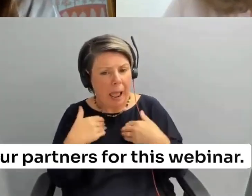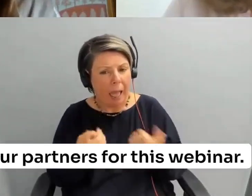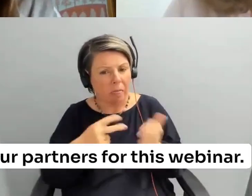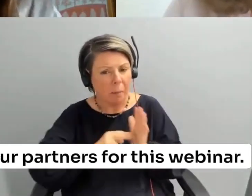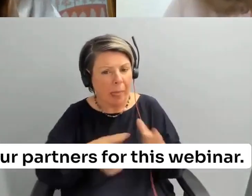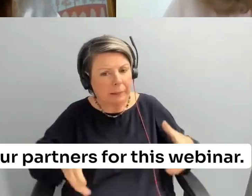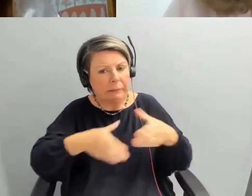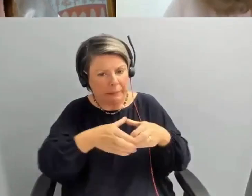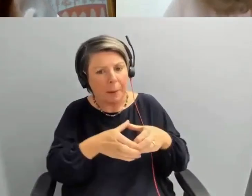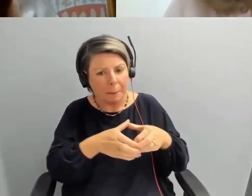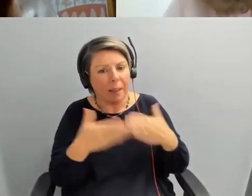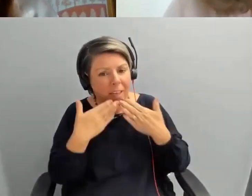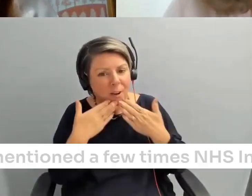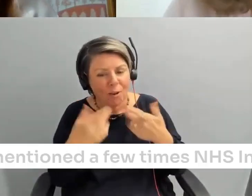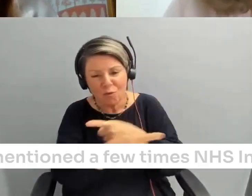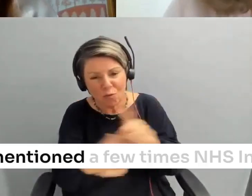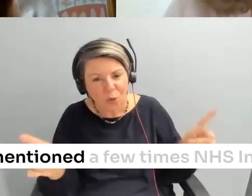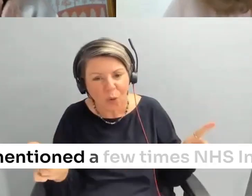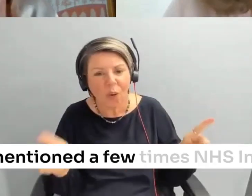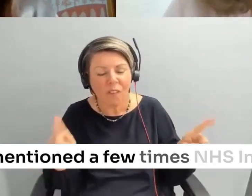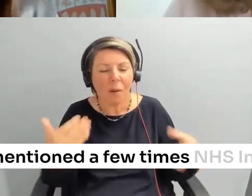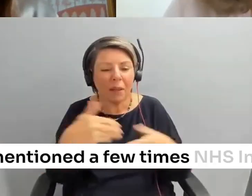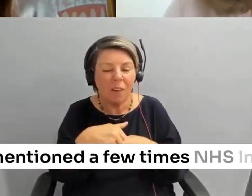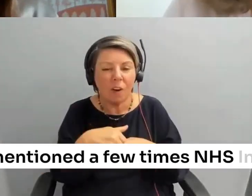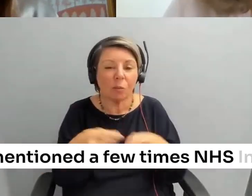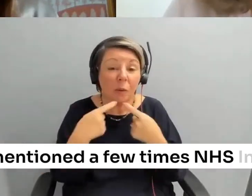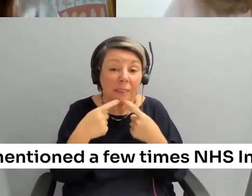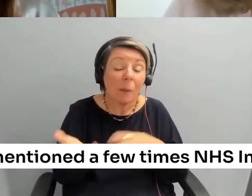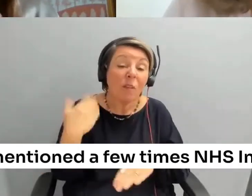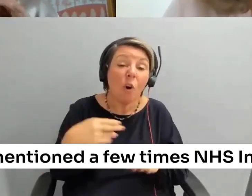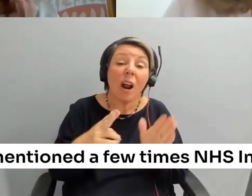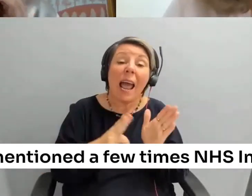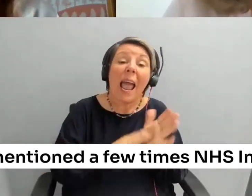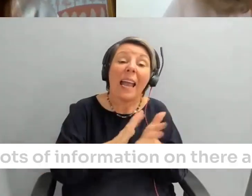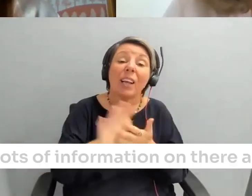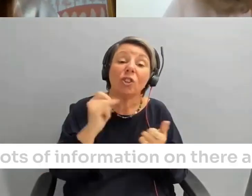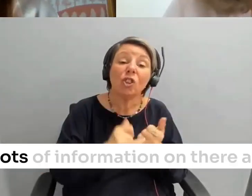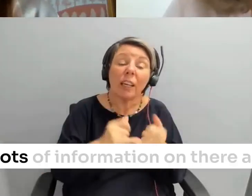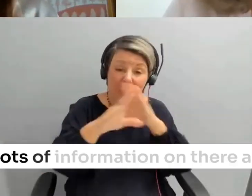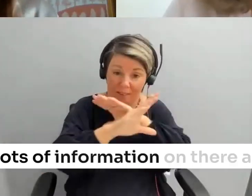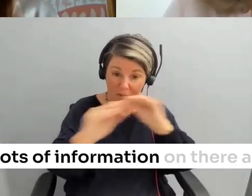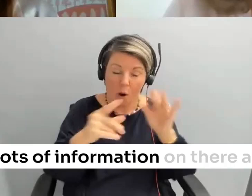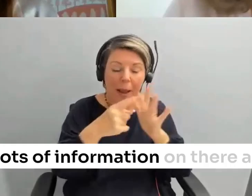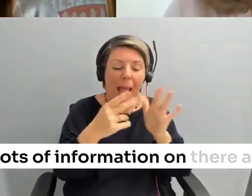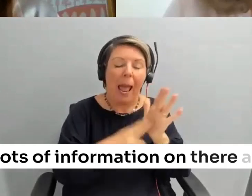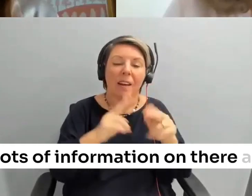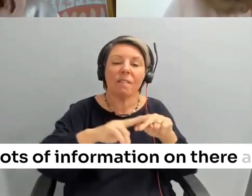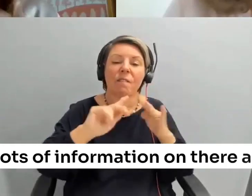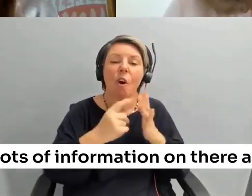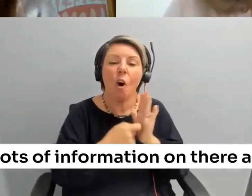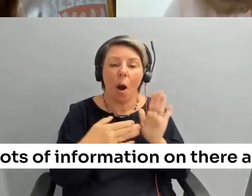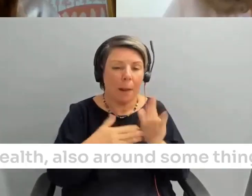this webinar. We've mentioned a few times NHS Inform. There's lots of information on